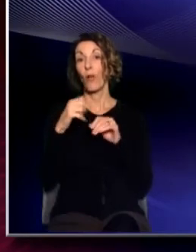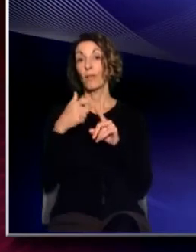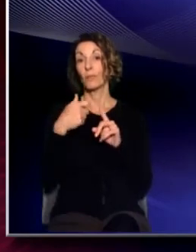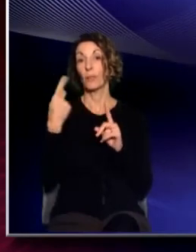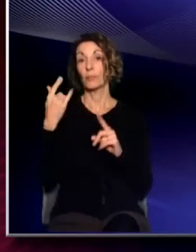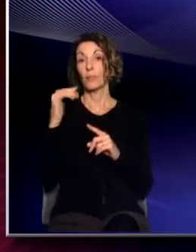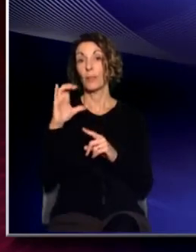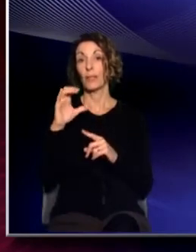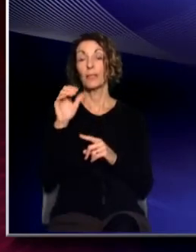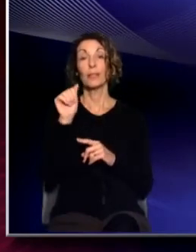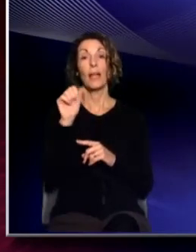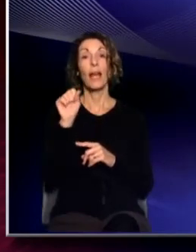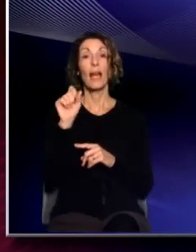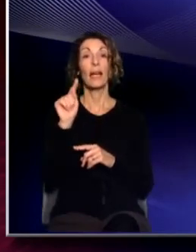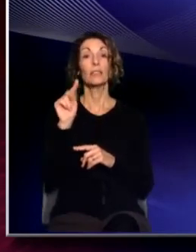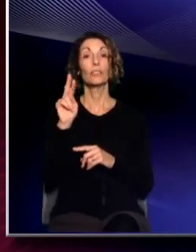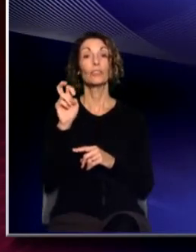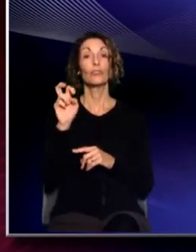Astrid